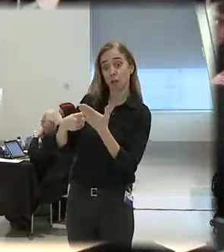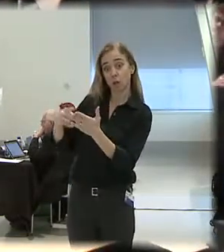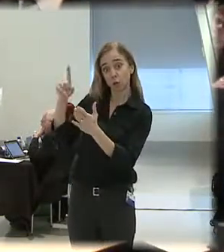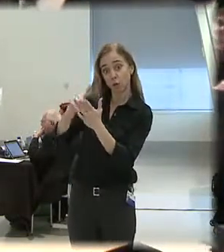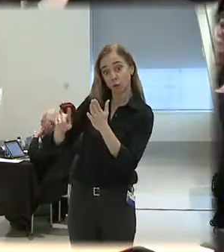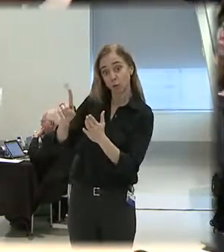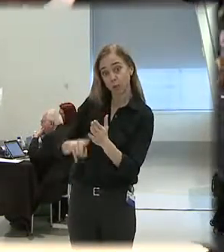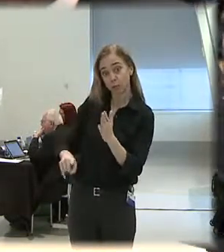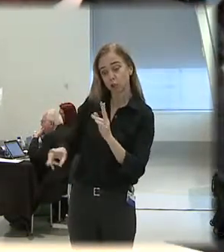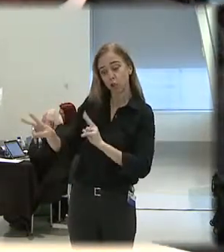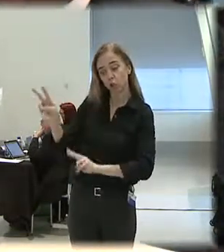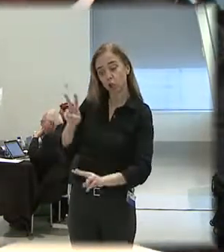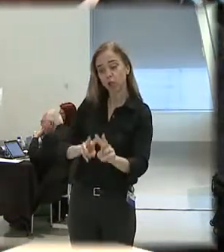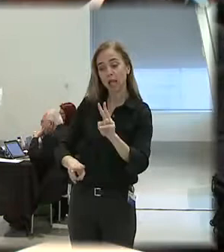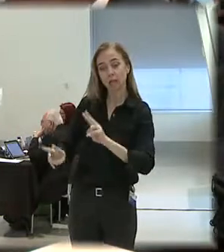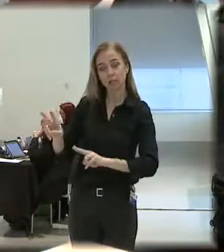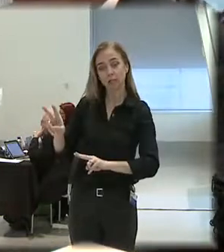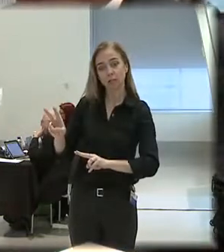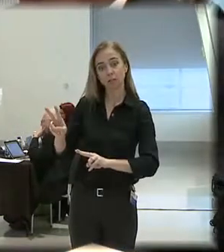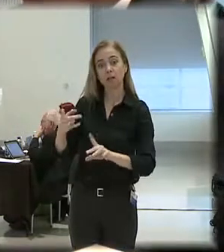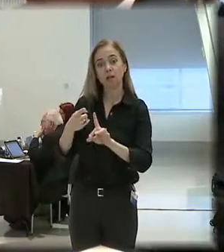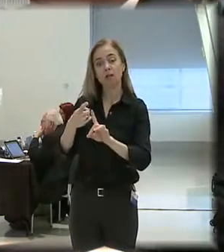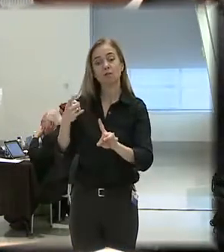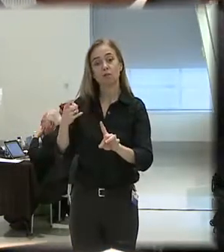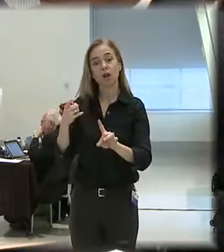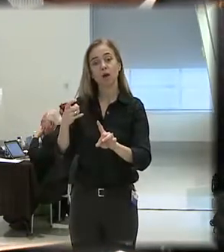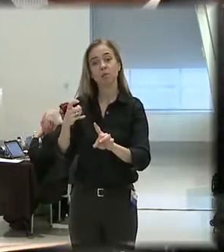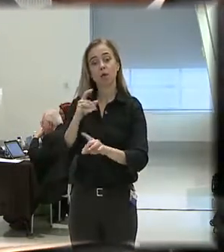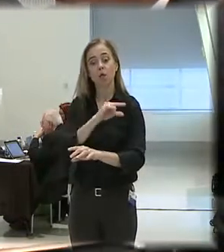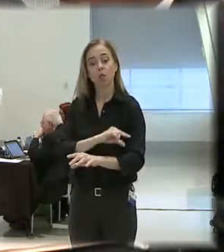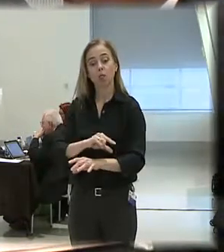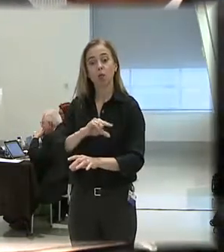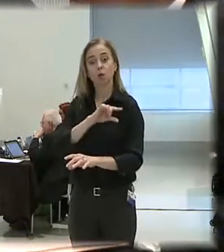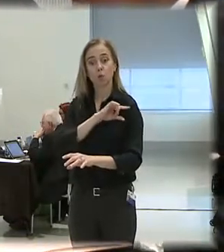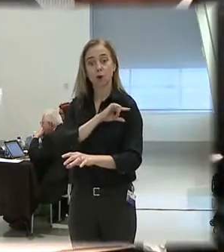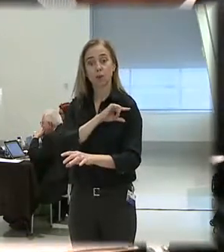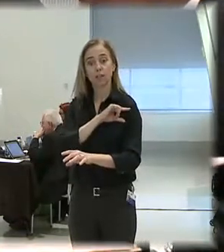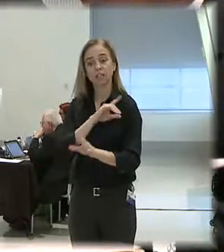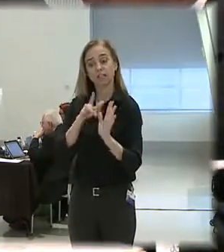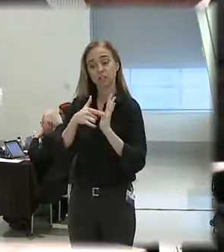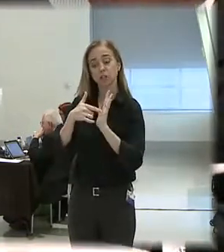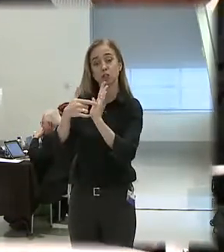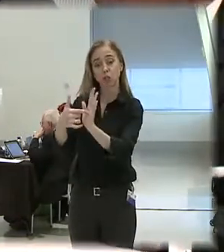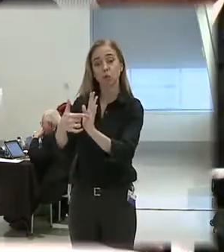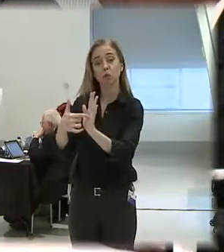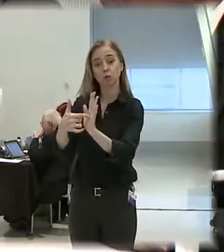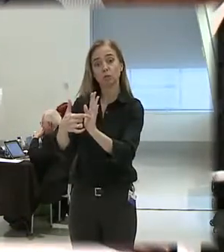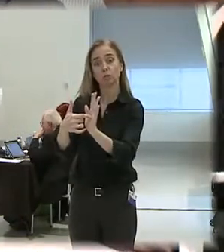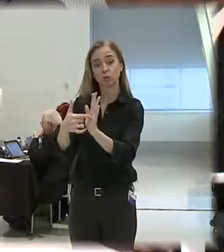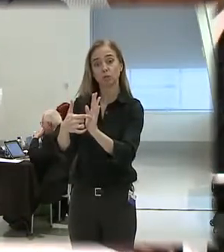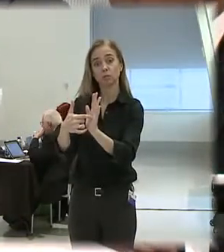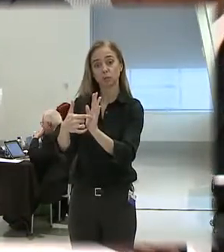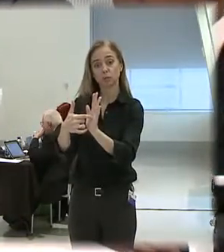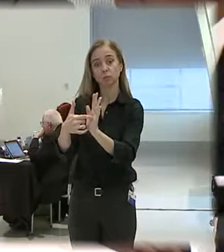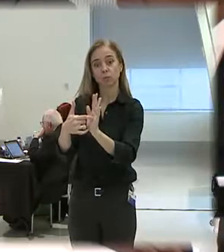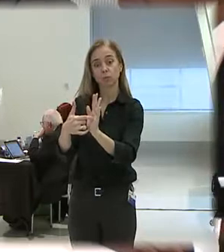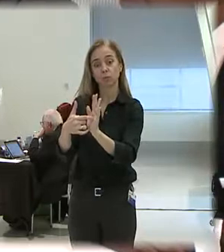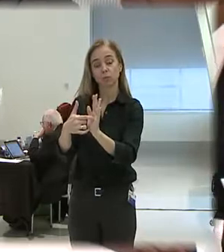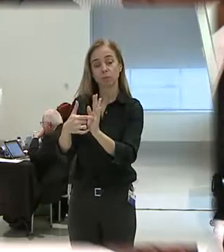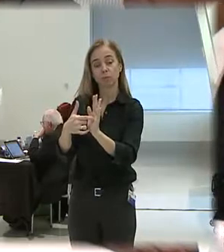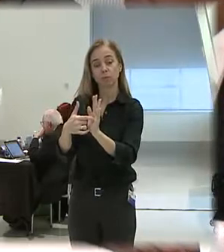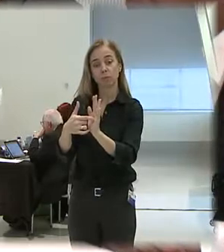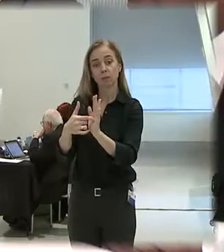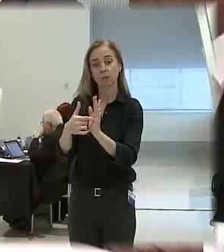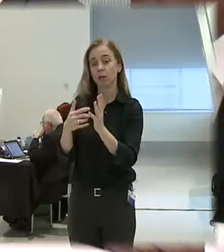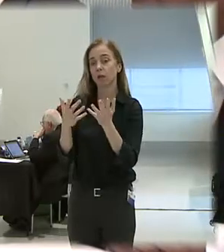I look at from the qualitative side does show that there's I mean, certainly